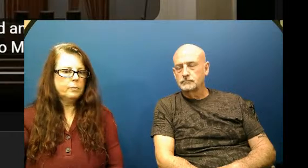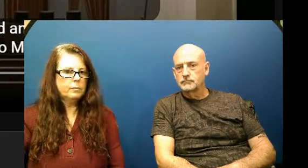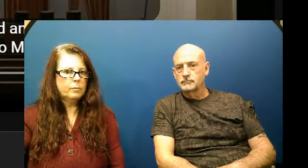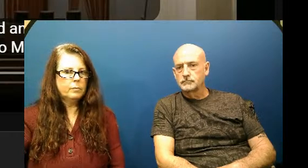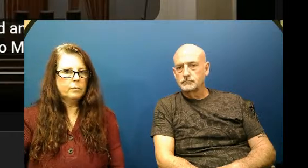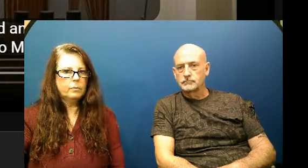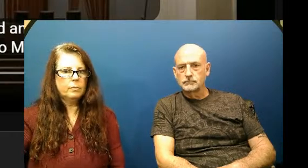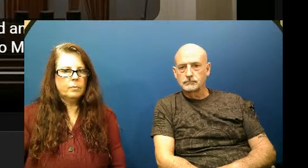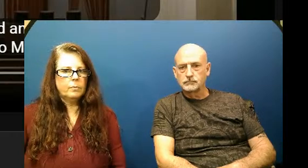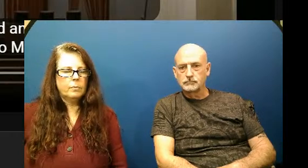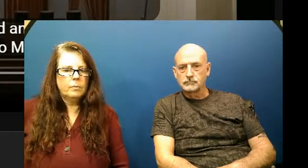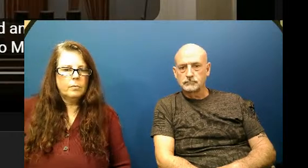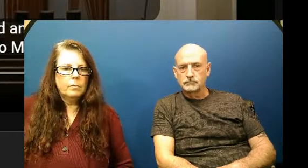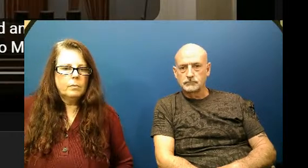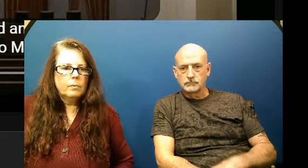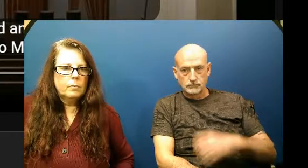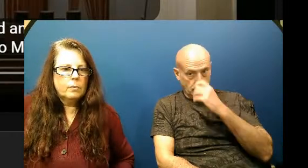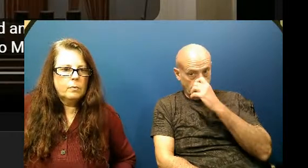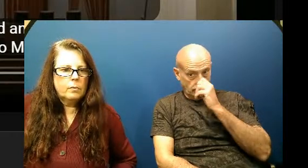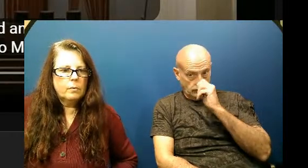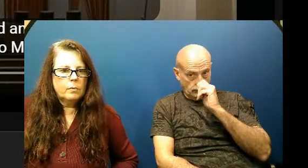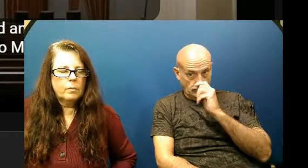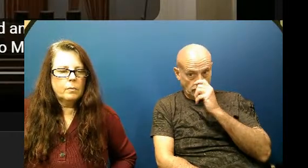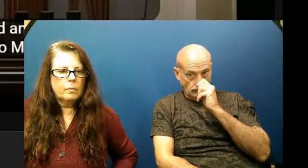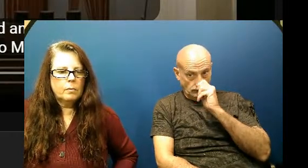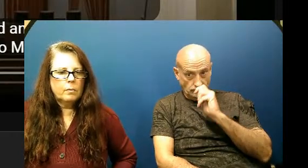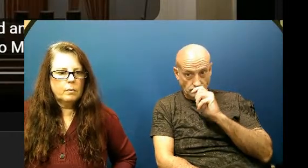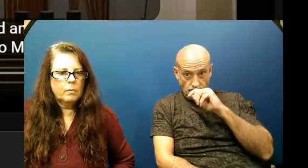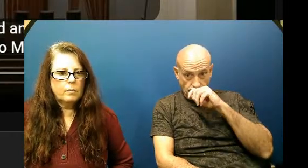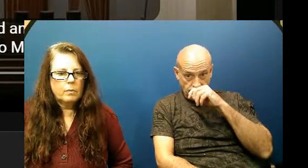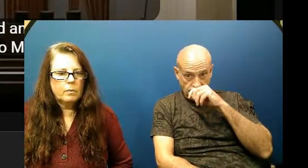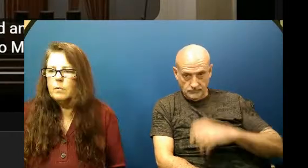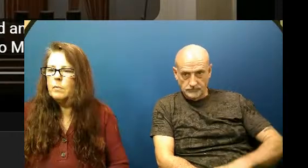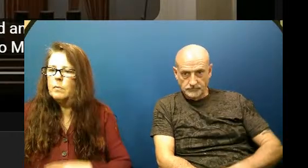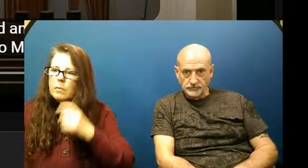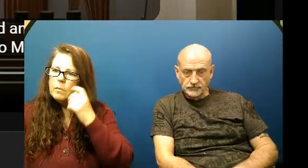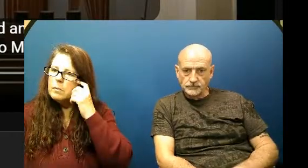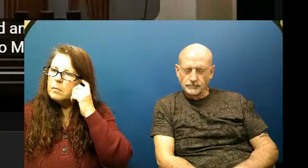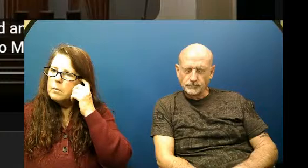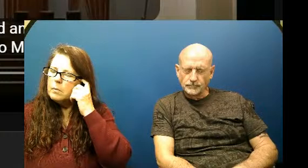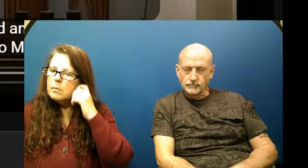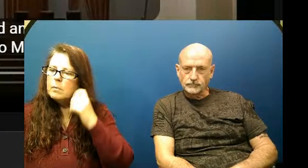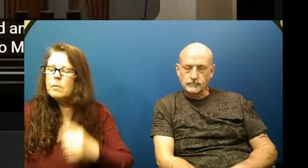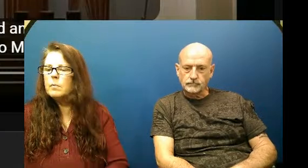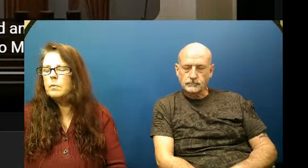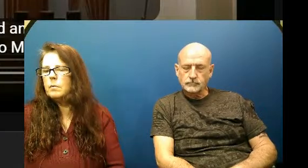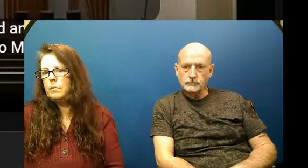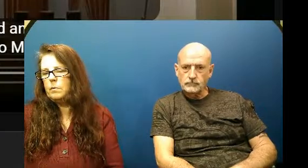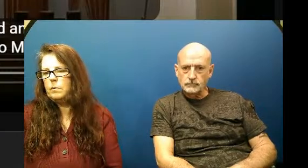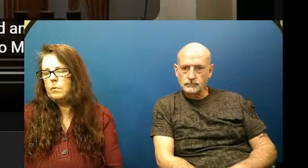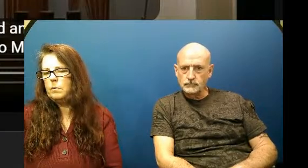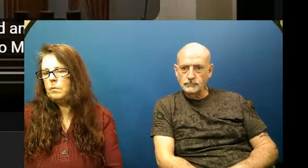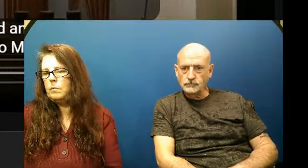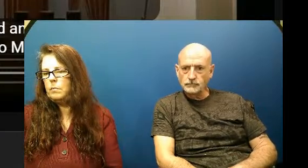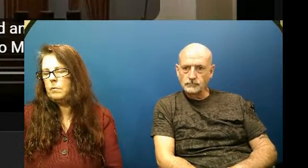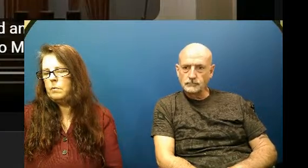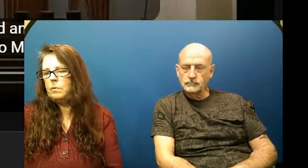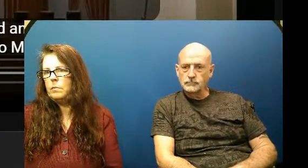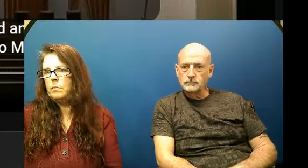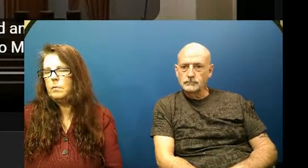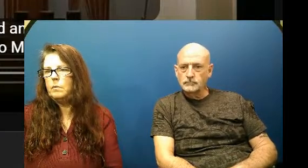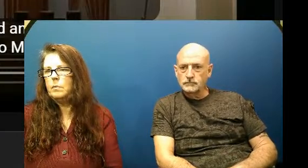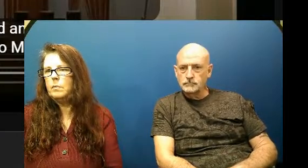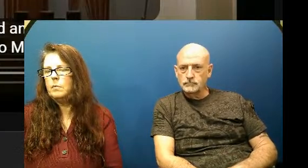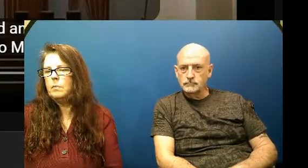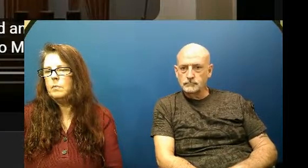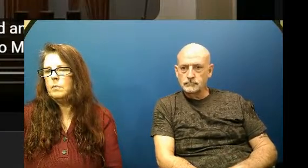converting the restriction on ByteDance's ownership of the algorithm and the company